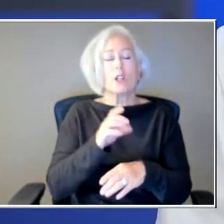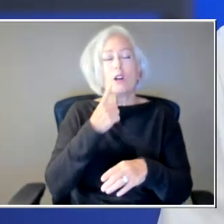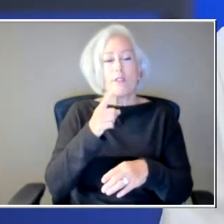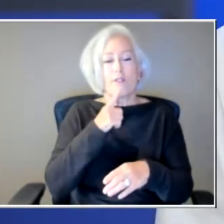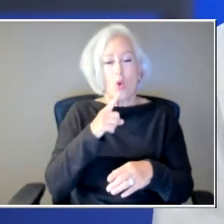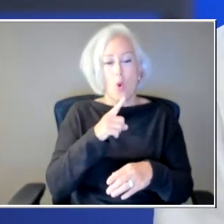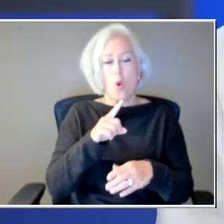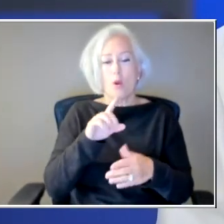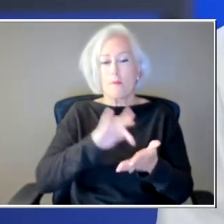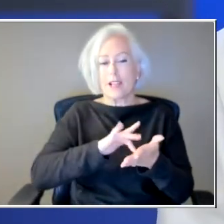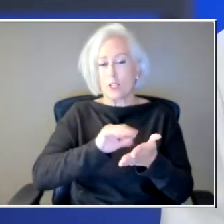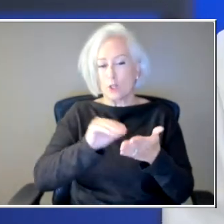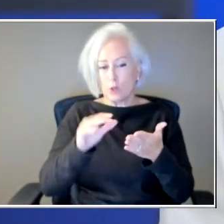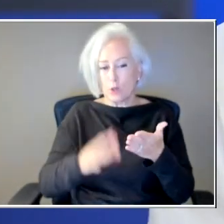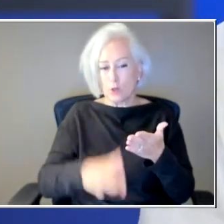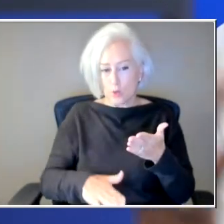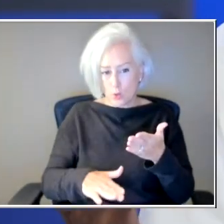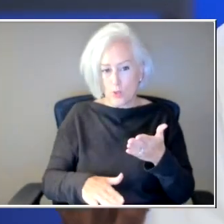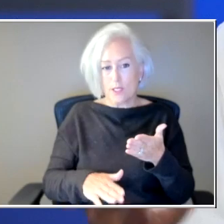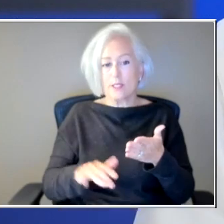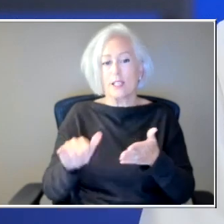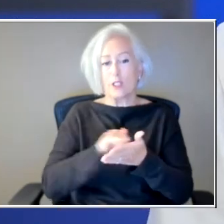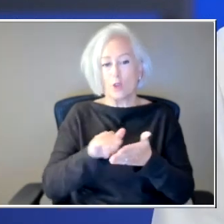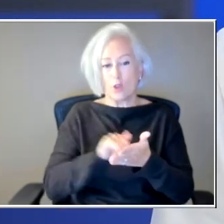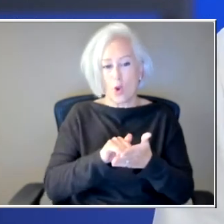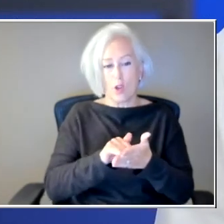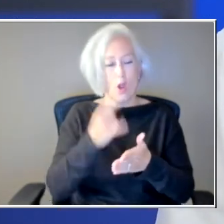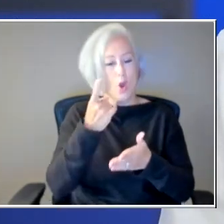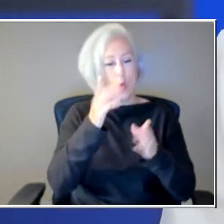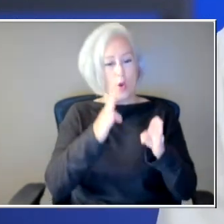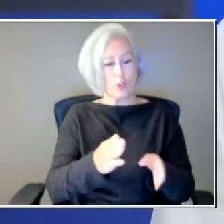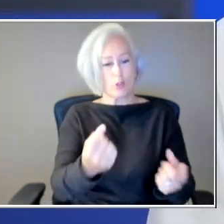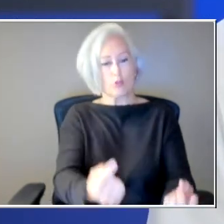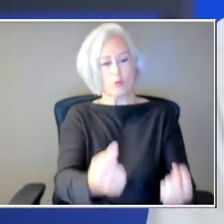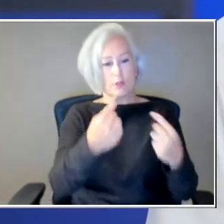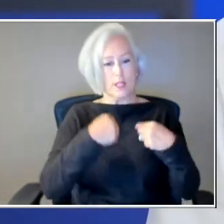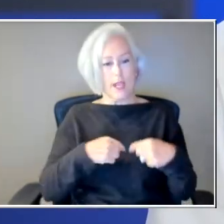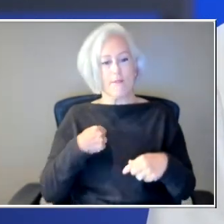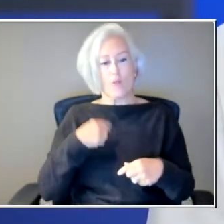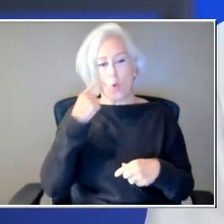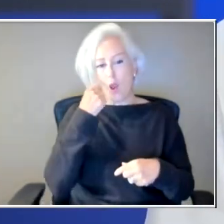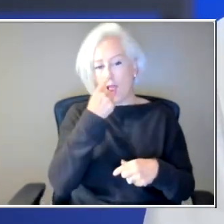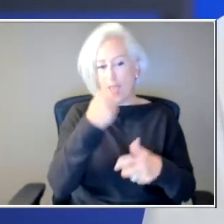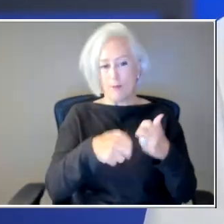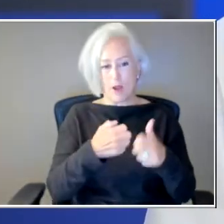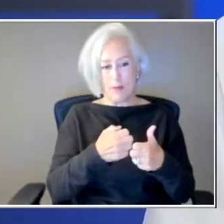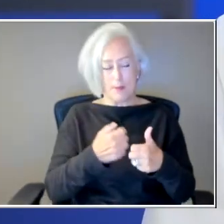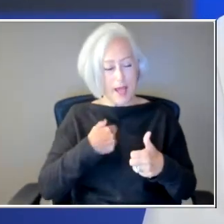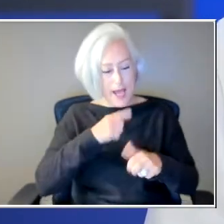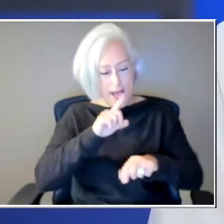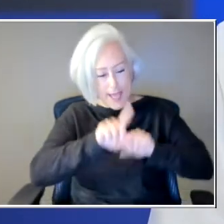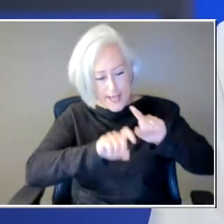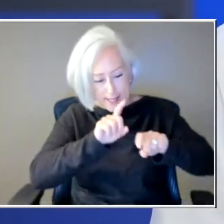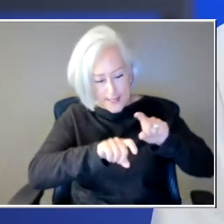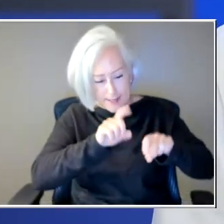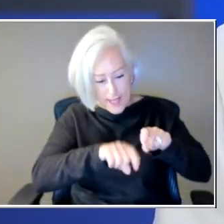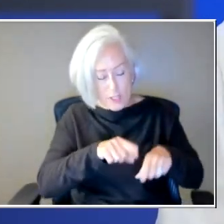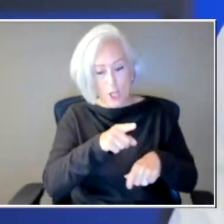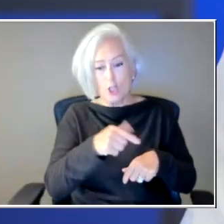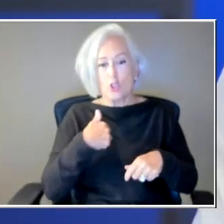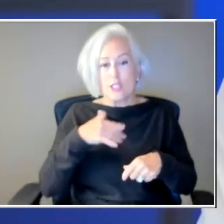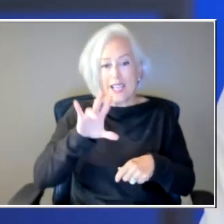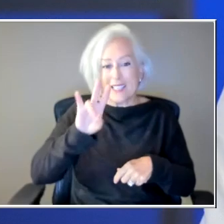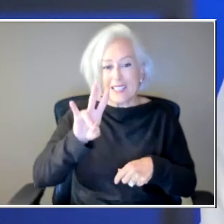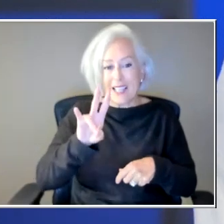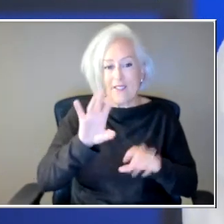me for eye problems. But I always took family history, that was my habit. And when I asked her, she had 7 family members